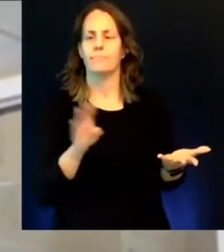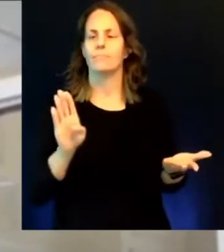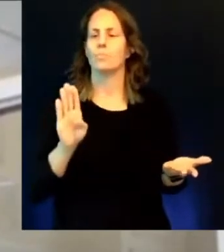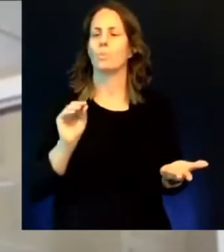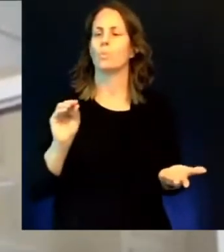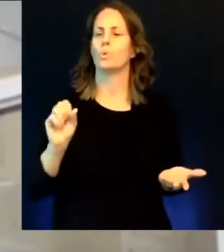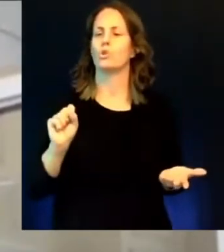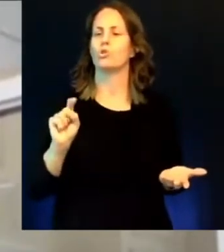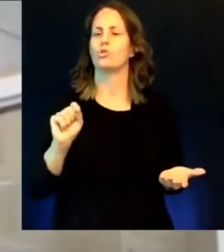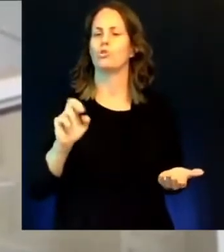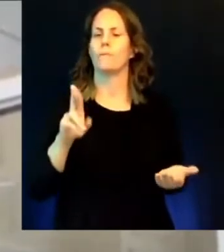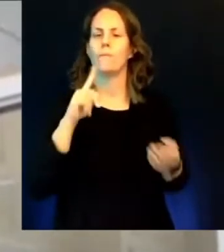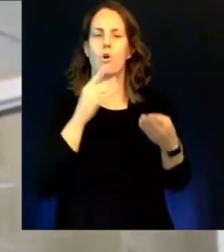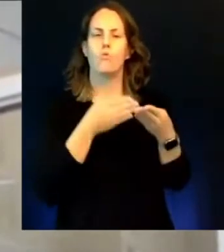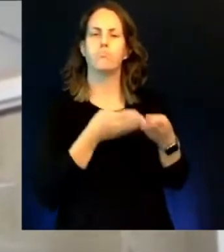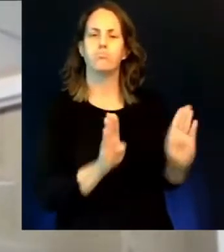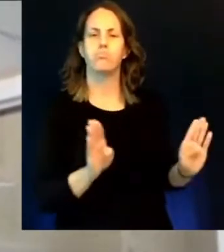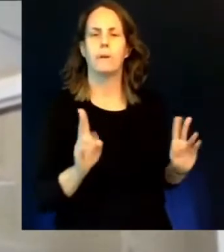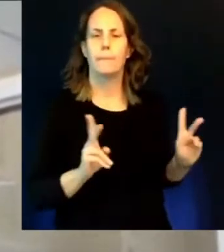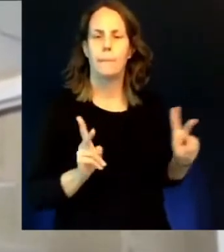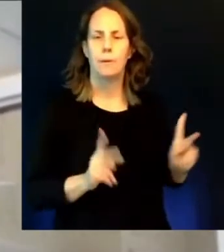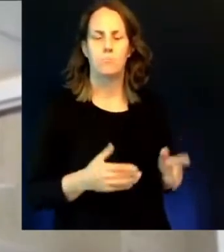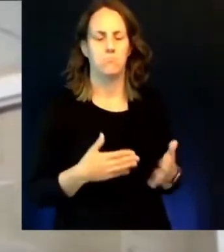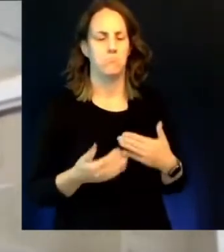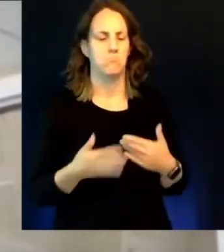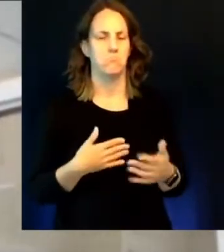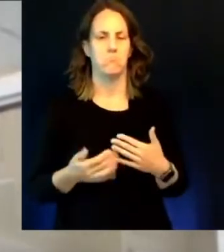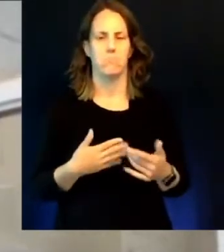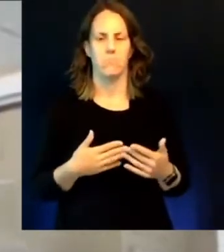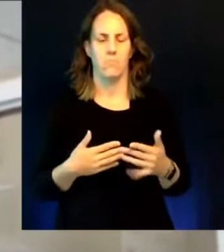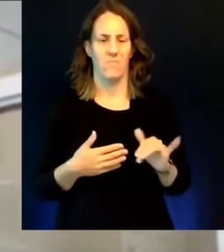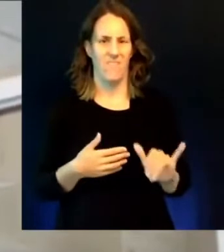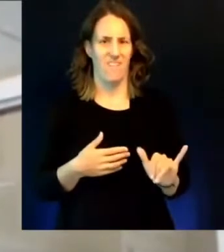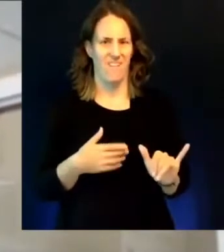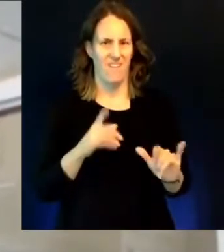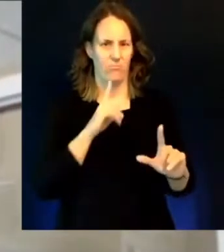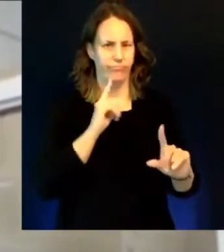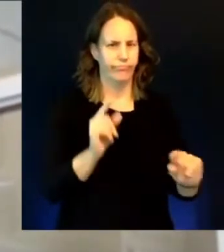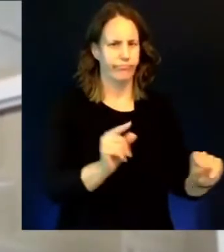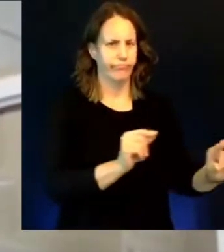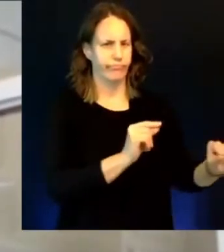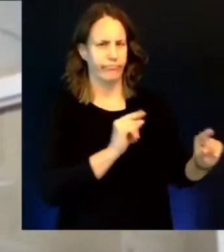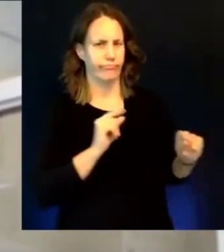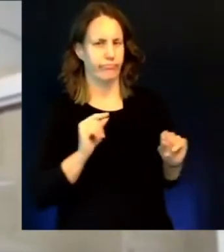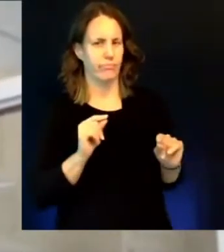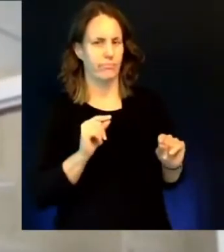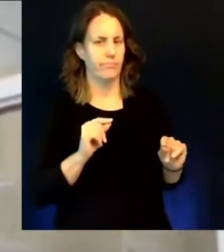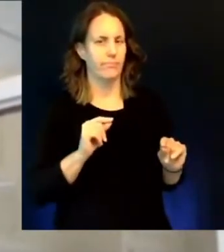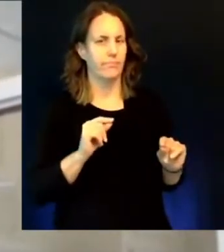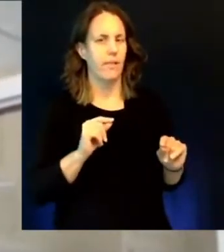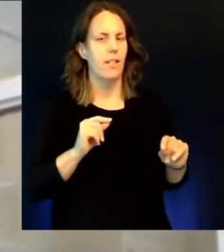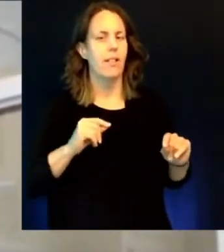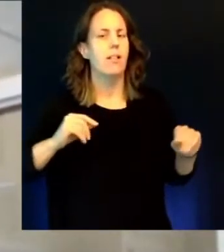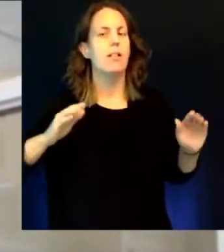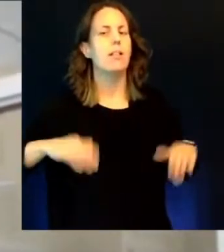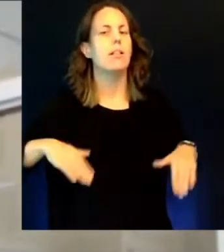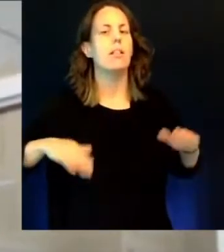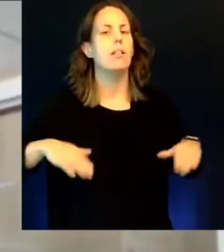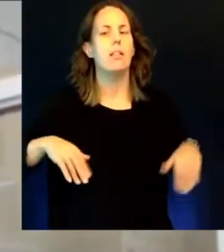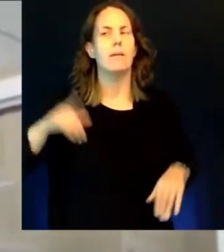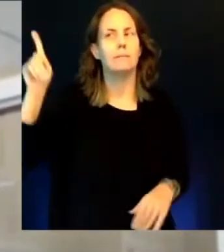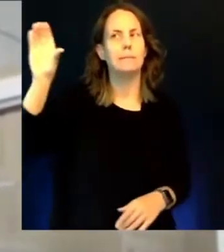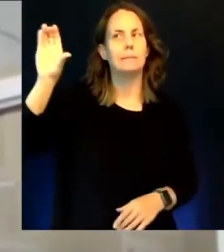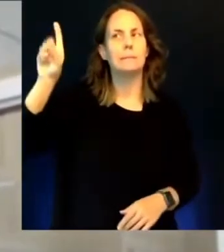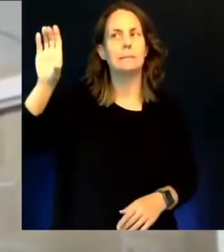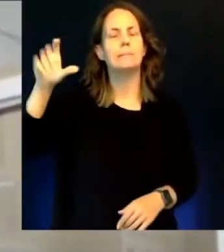suppressed condition. So that is not currently a recommendation. Right now, we don't recommend people get additional doses or